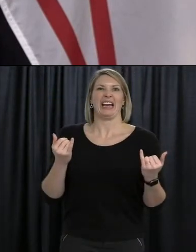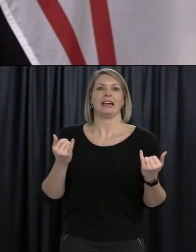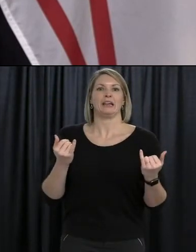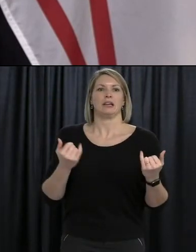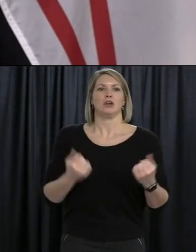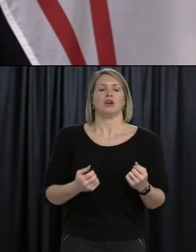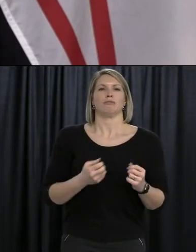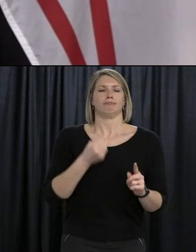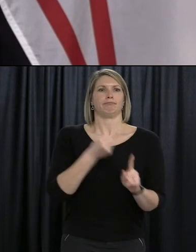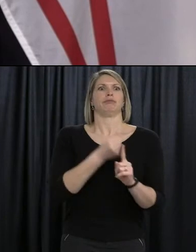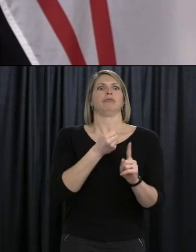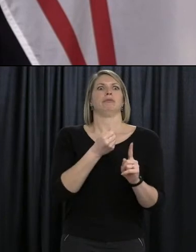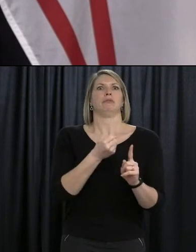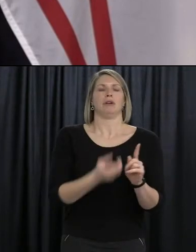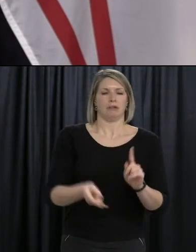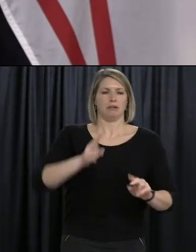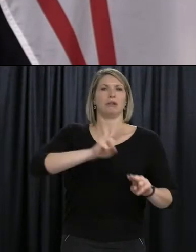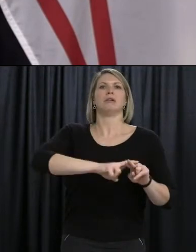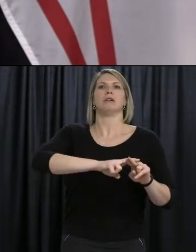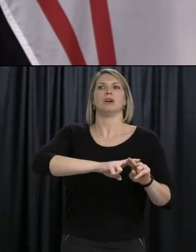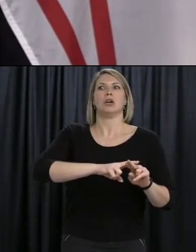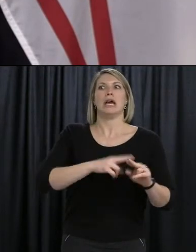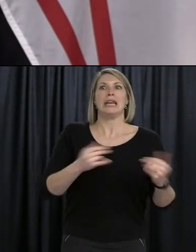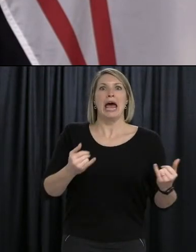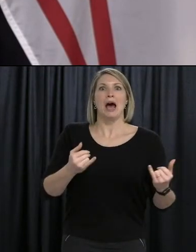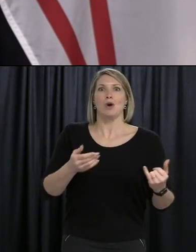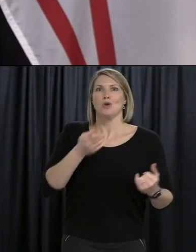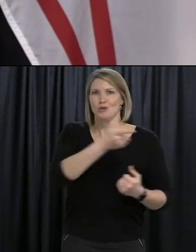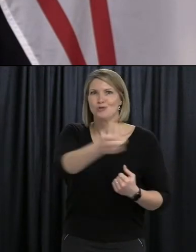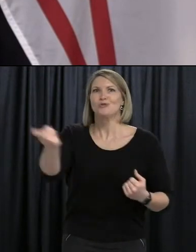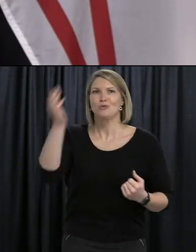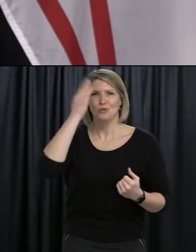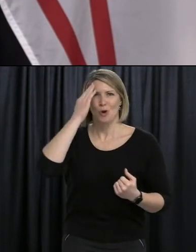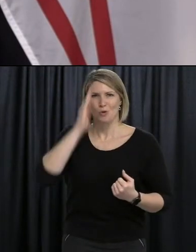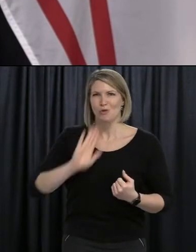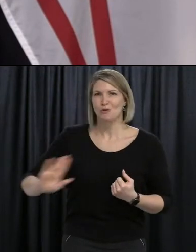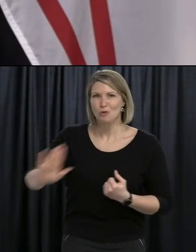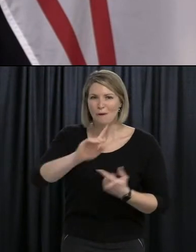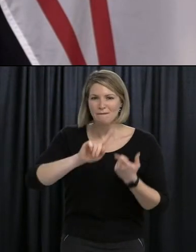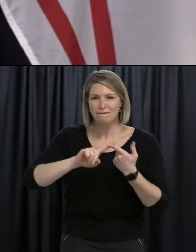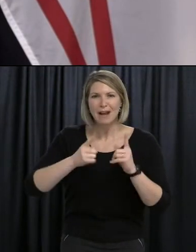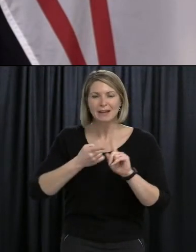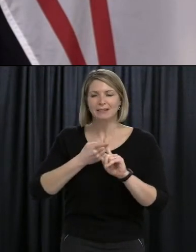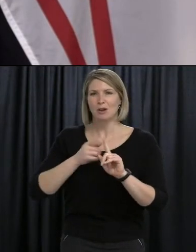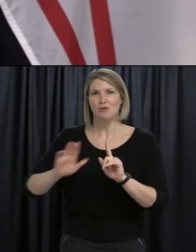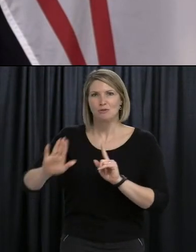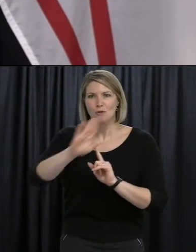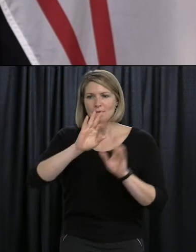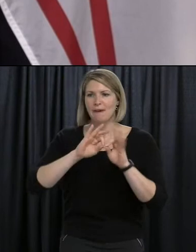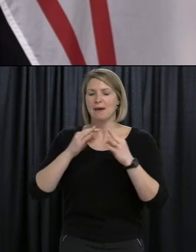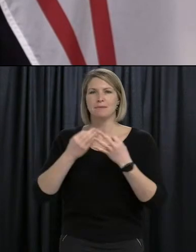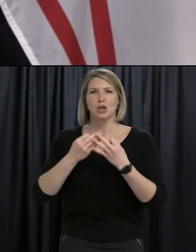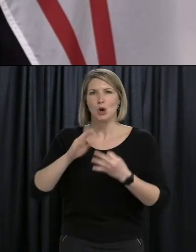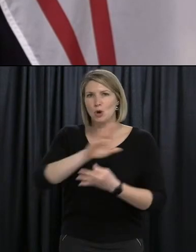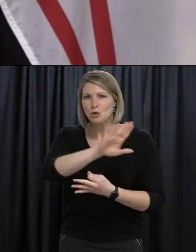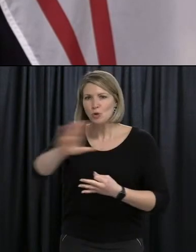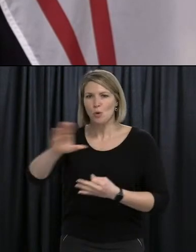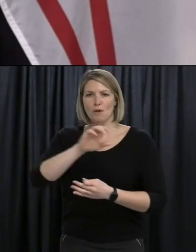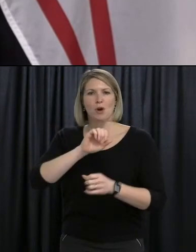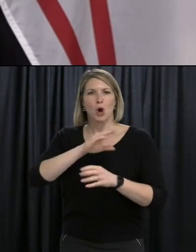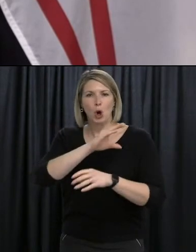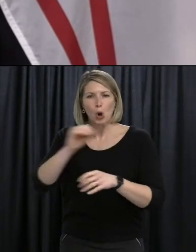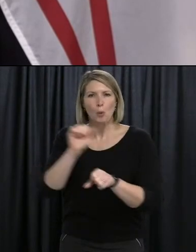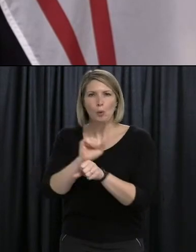real and present. They are your family, friends, and coworkers. There are 2 key strategies to contain the outbreak